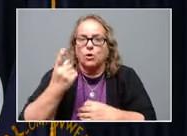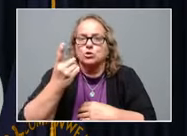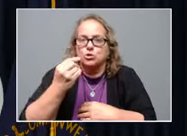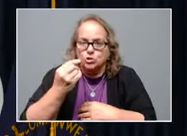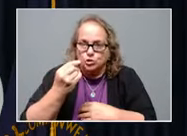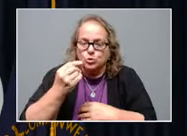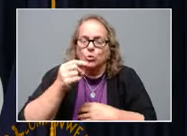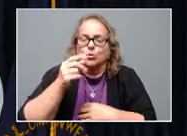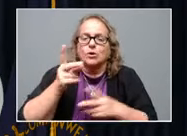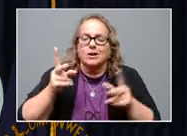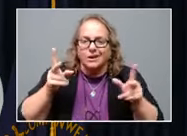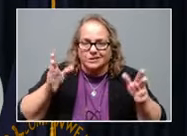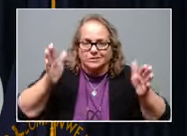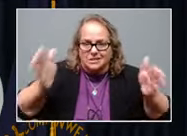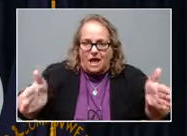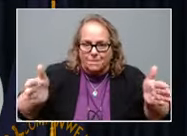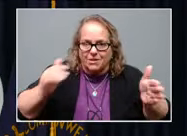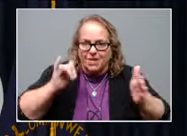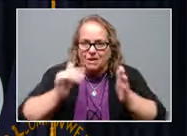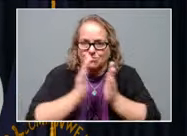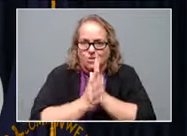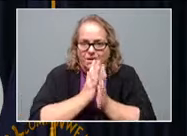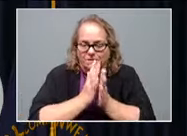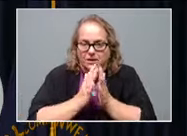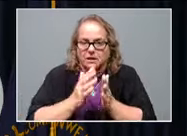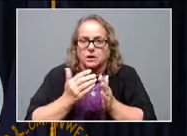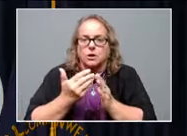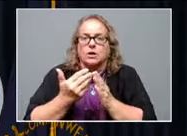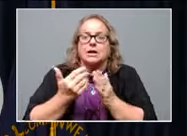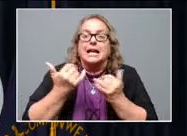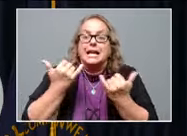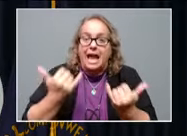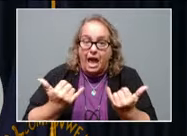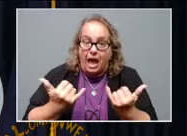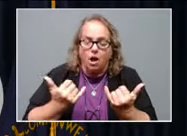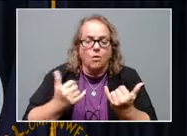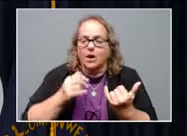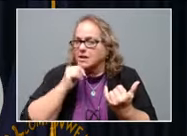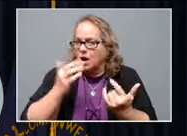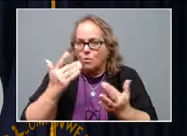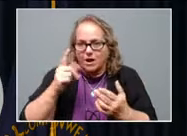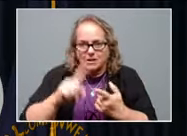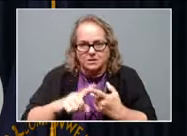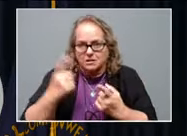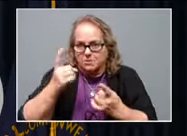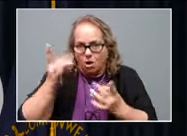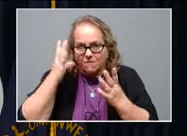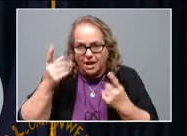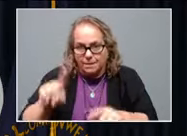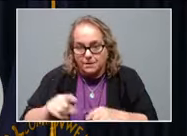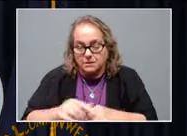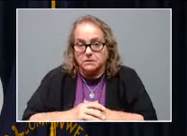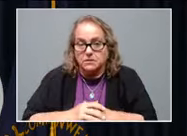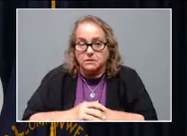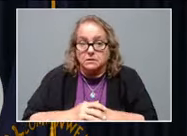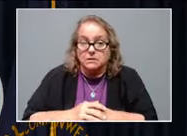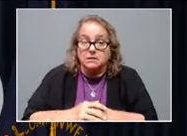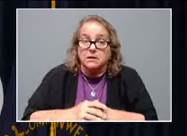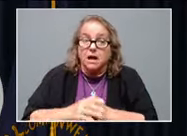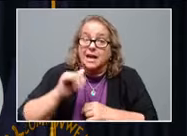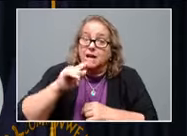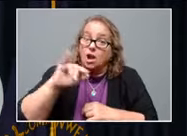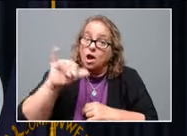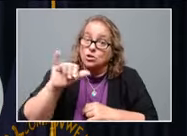not wait until after. On the positive side, we think in the long run, it gives us an opportunity to create an incredible green